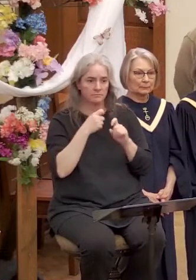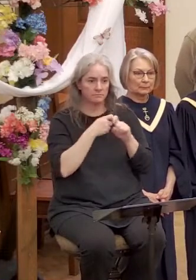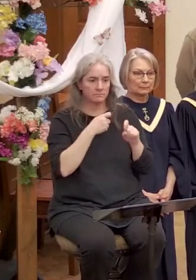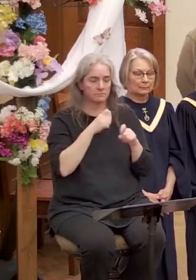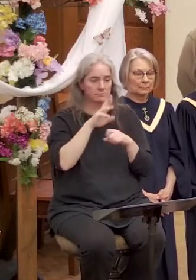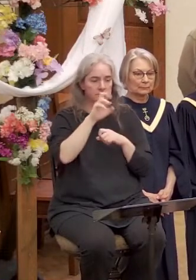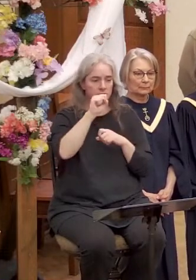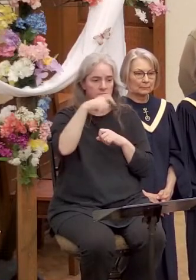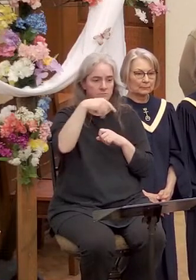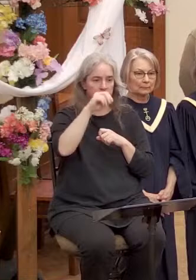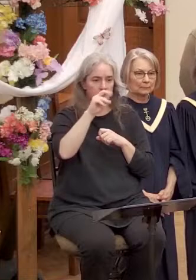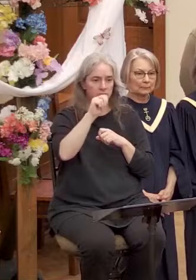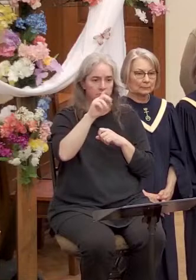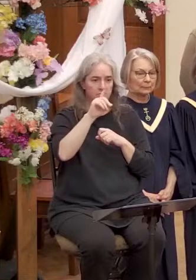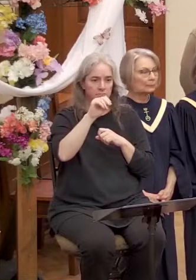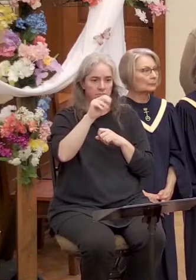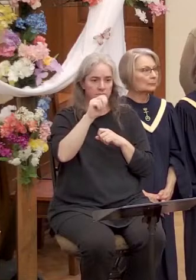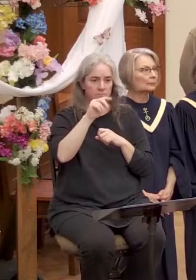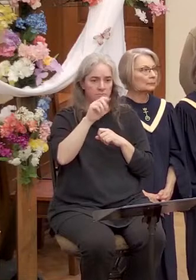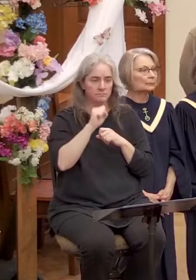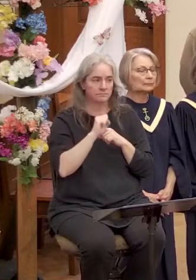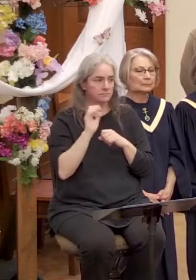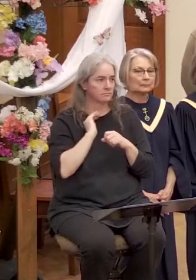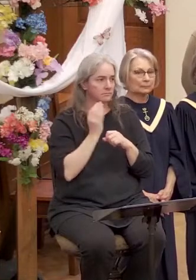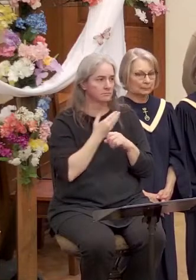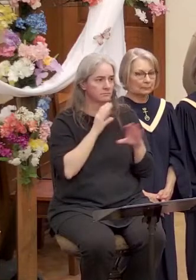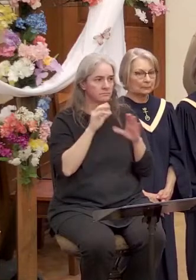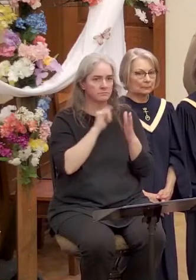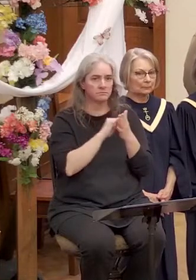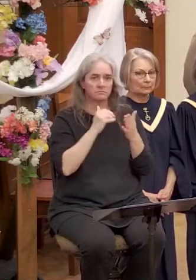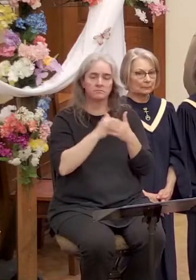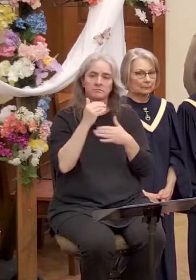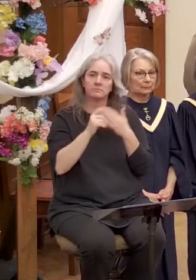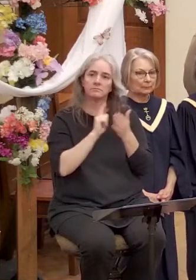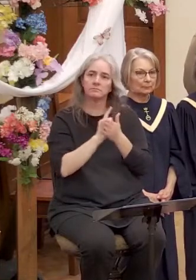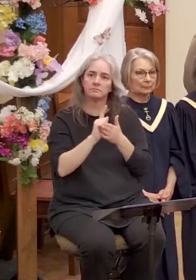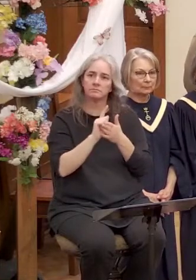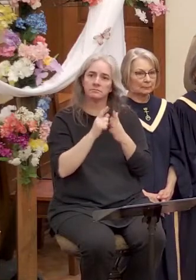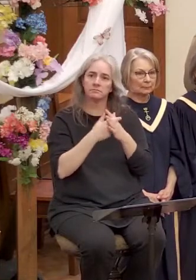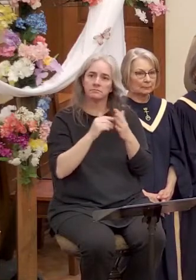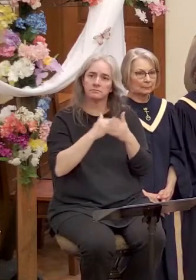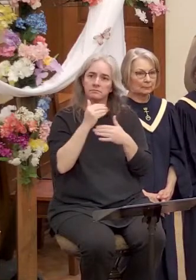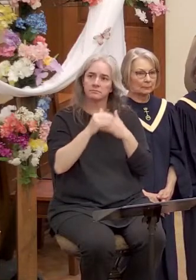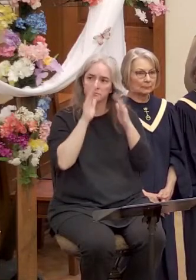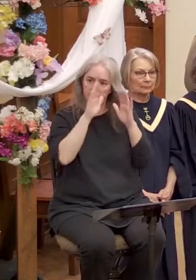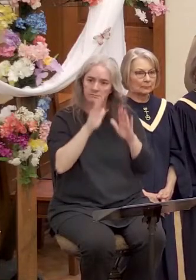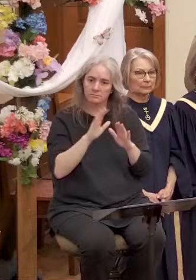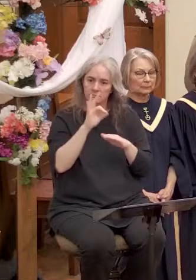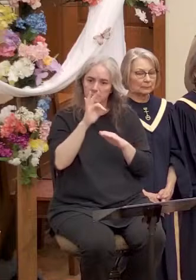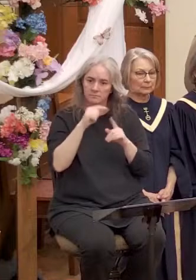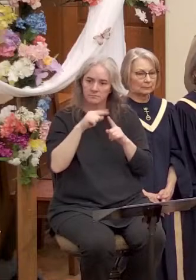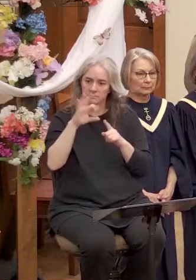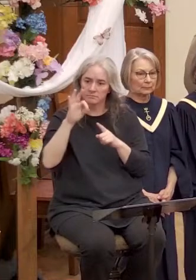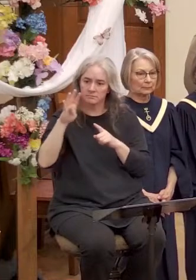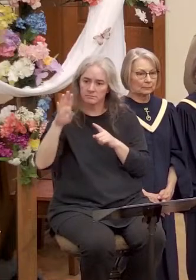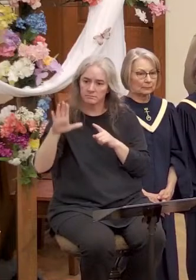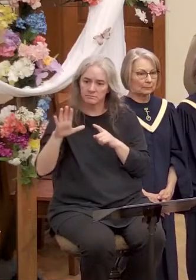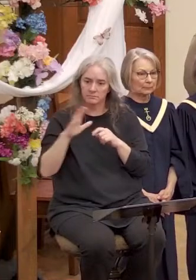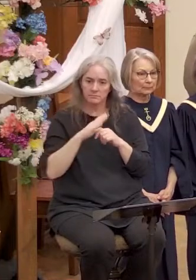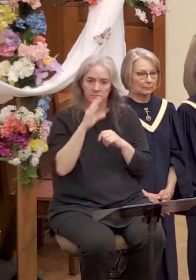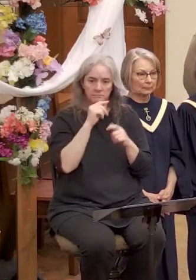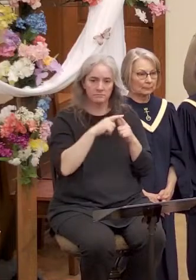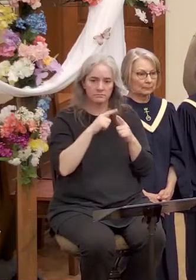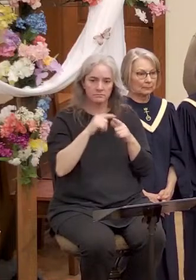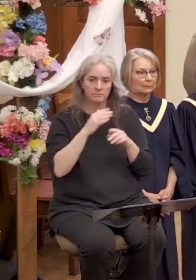So very, very good. So we're going to do that next week, starting next Sunday, here in the sanctuary, 9 to 9:45-ish. And